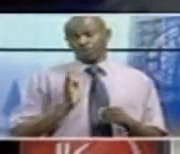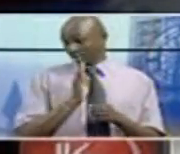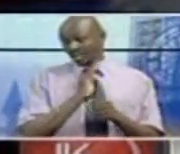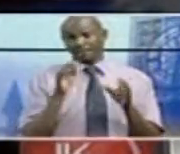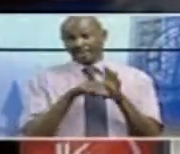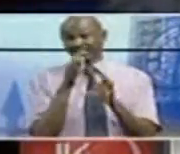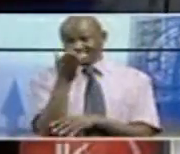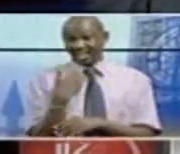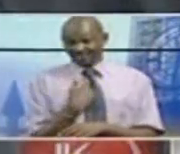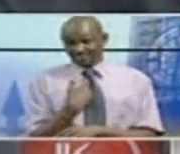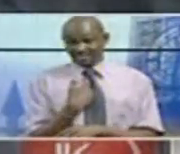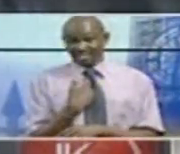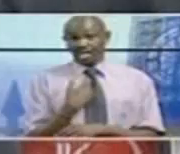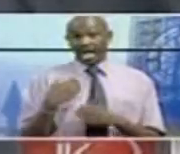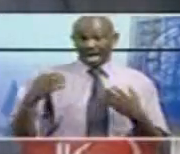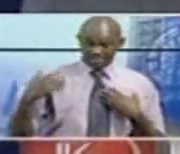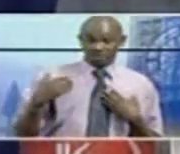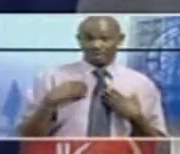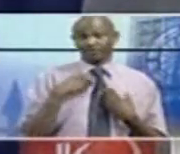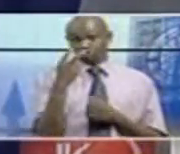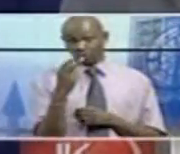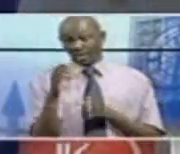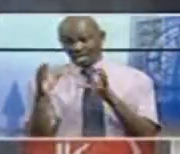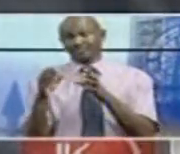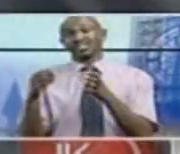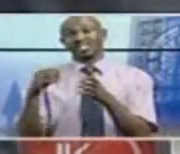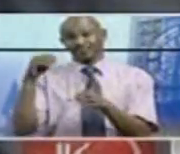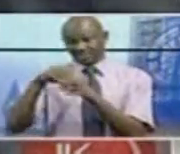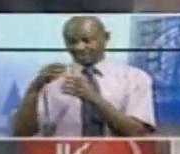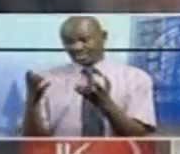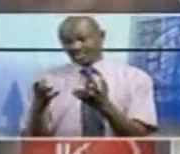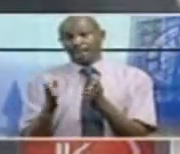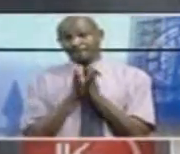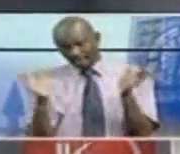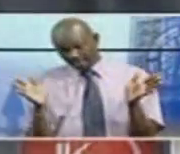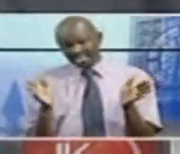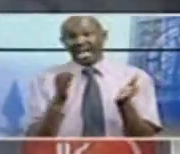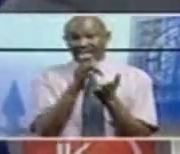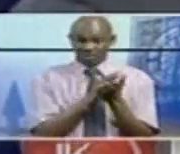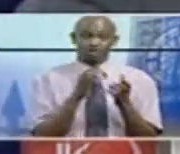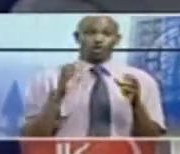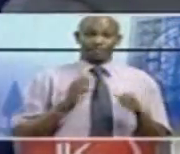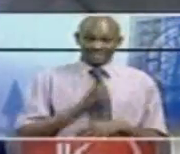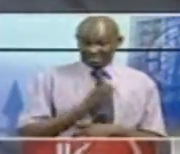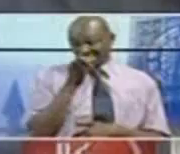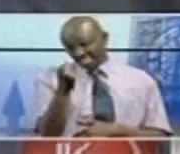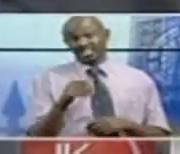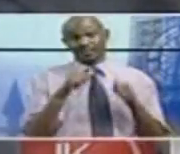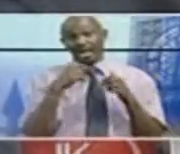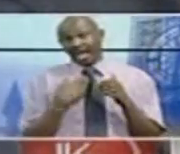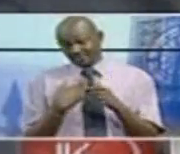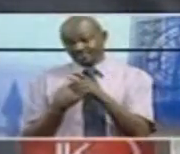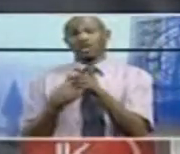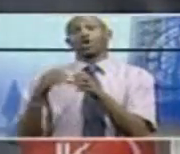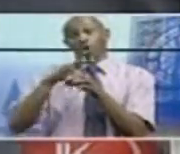those committees, at least the two powerful committees, Public Investment Committee and Public Accounts Committee, are chaired by the